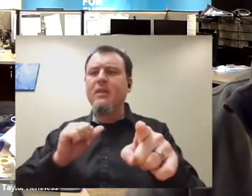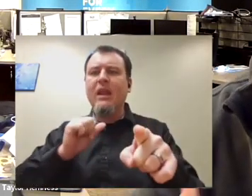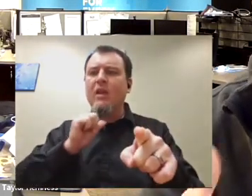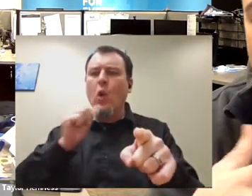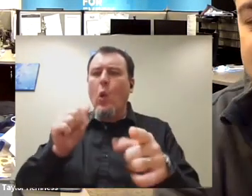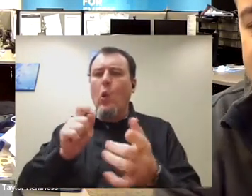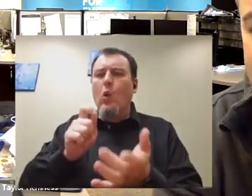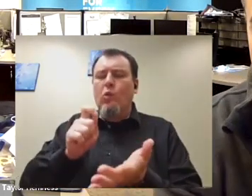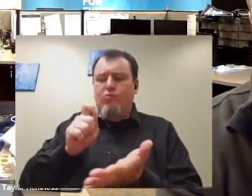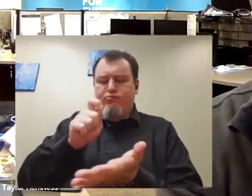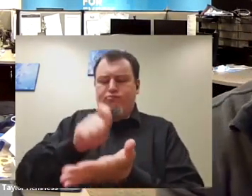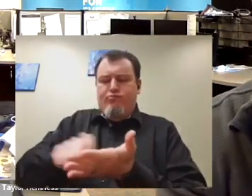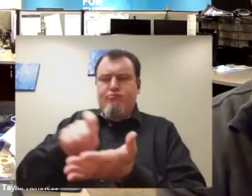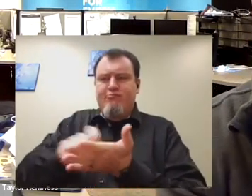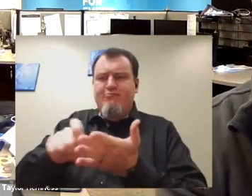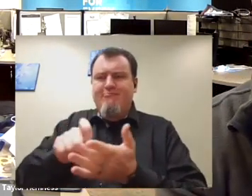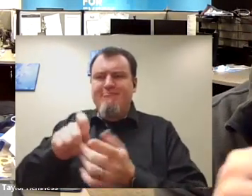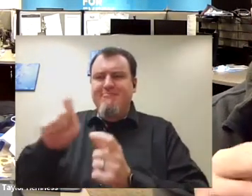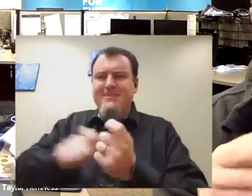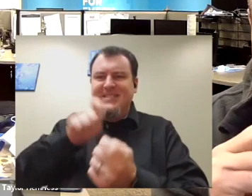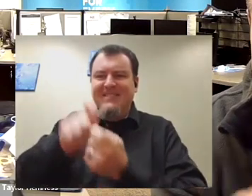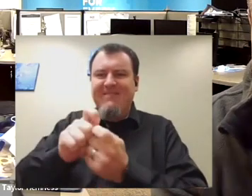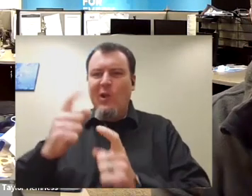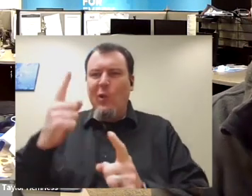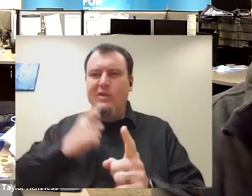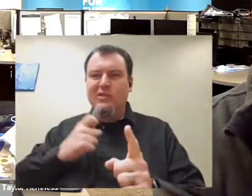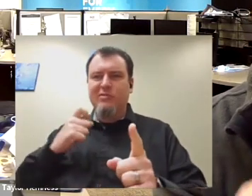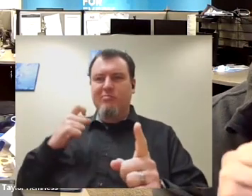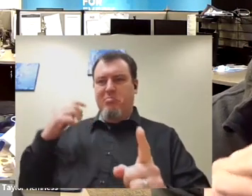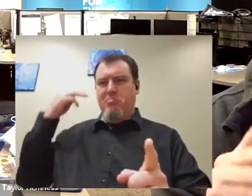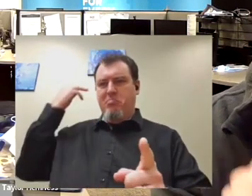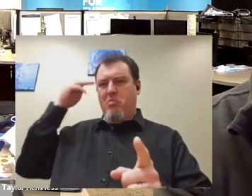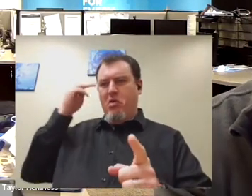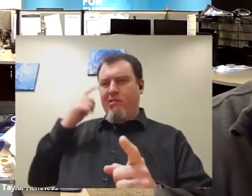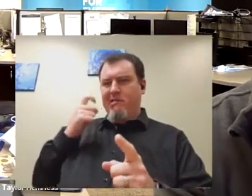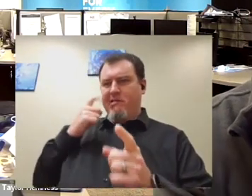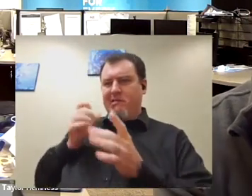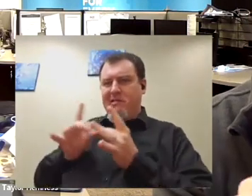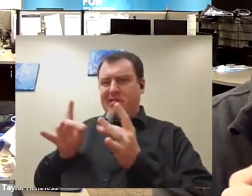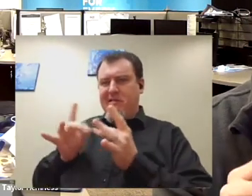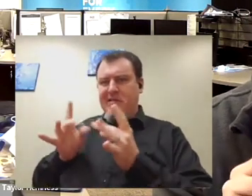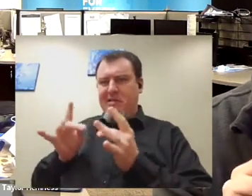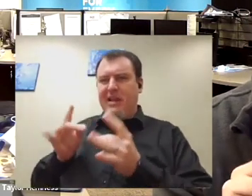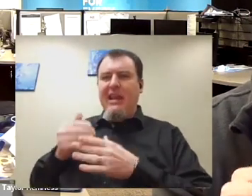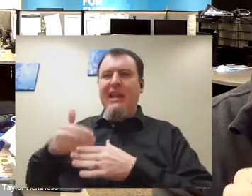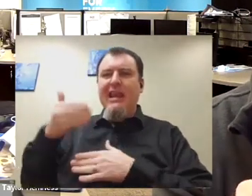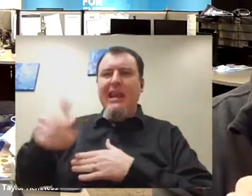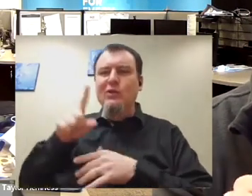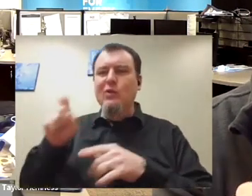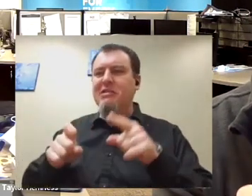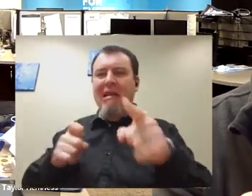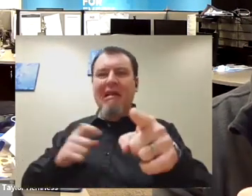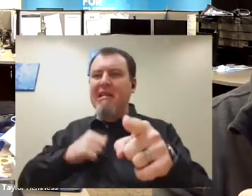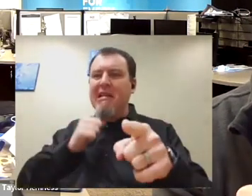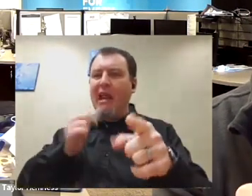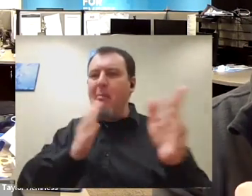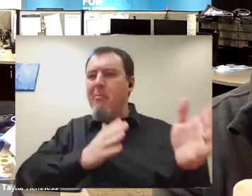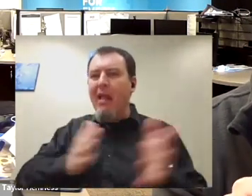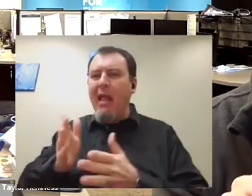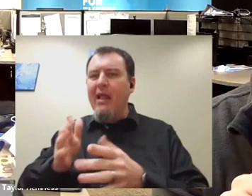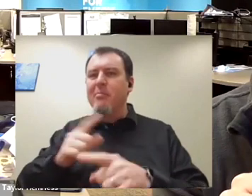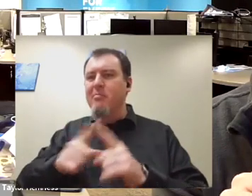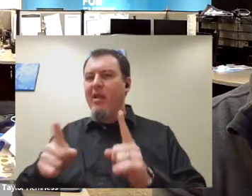conversation. So I'm interested, Mark, that you said the next question, because I didn't have a specific one. But the reason I asked the first one